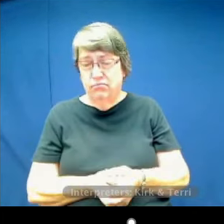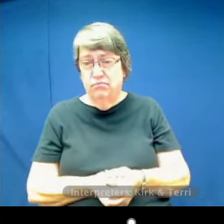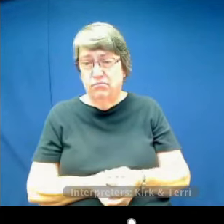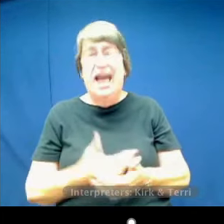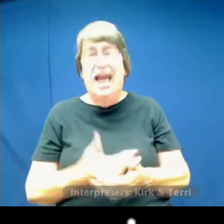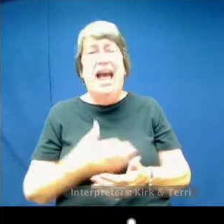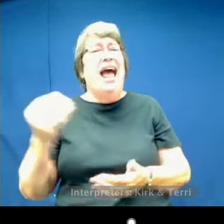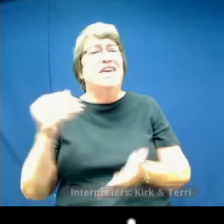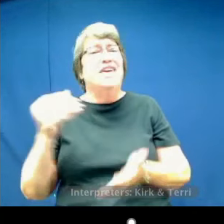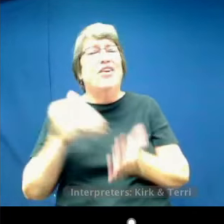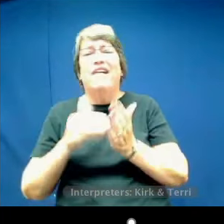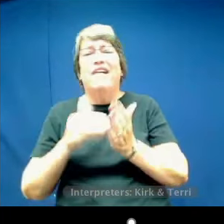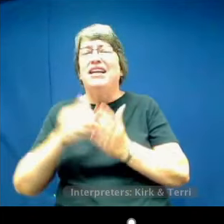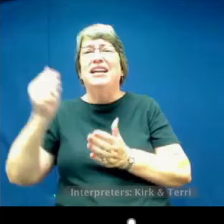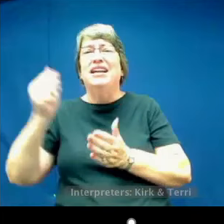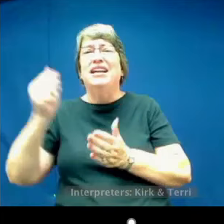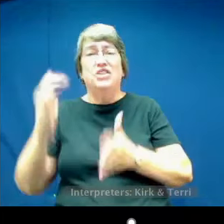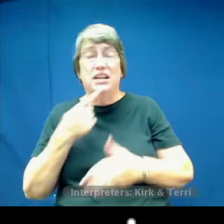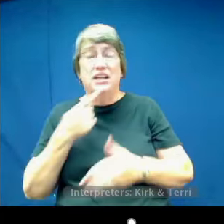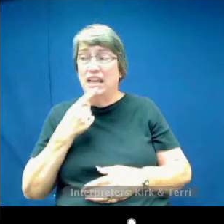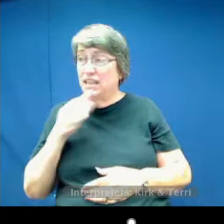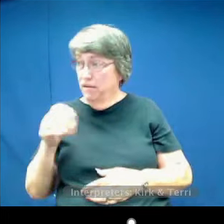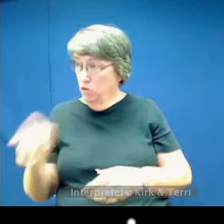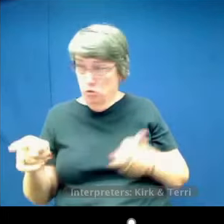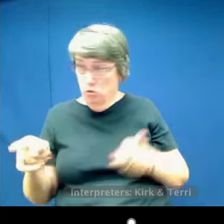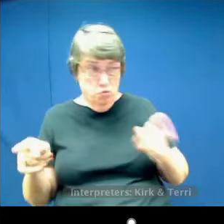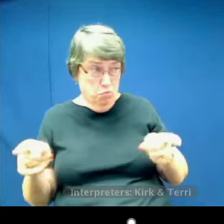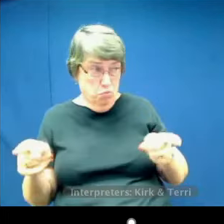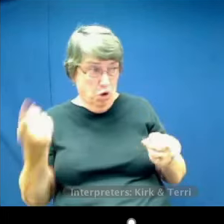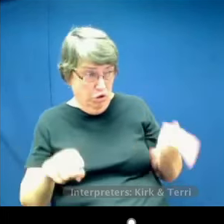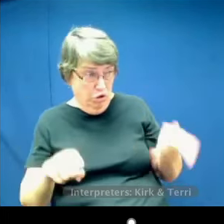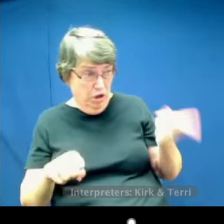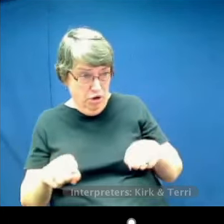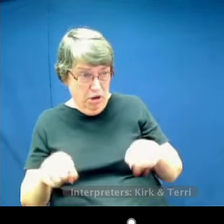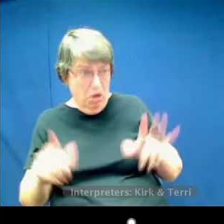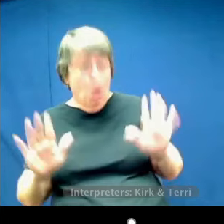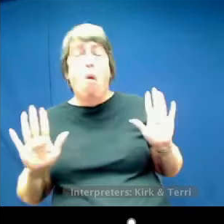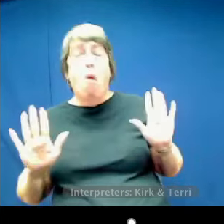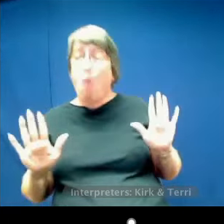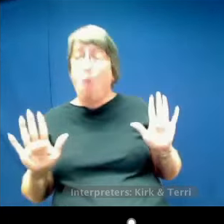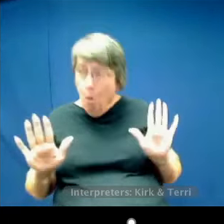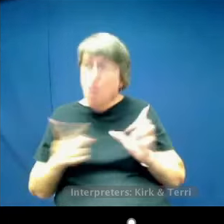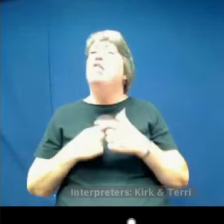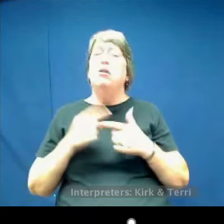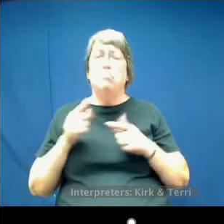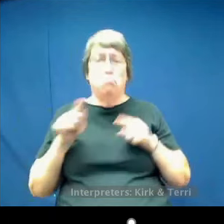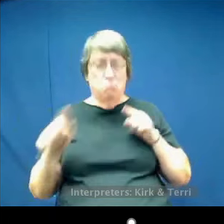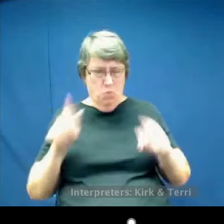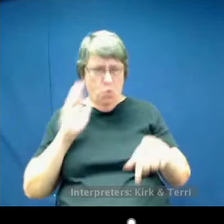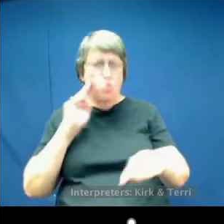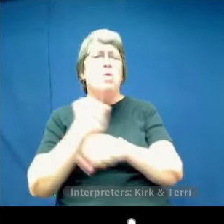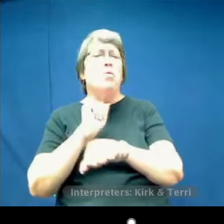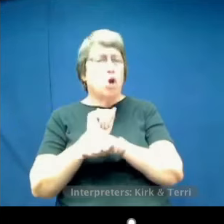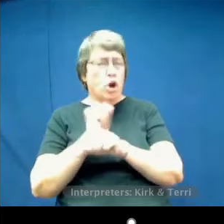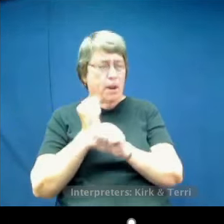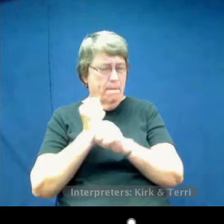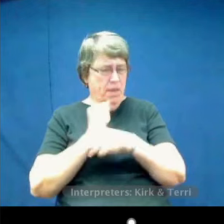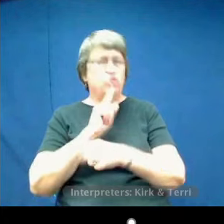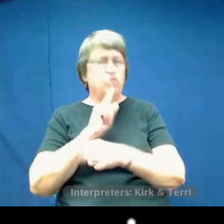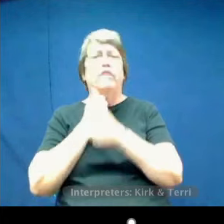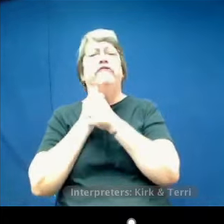if people do make agreements themselves, that they're more invested in making sure that they're abiding by the